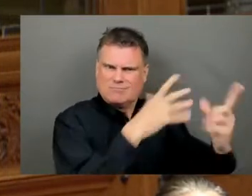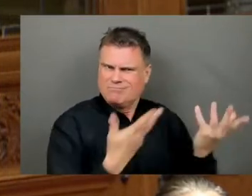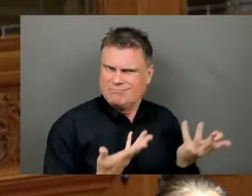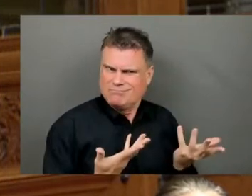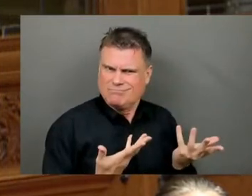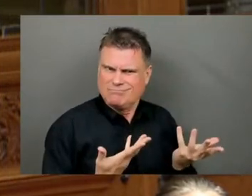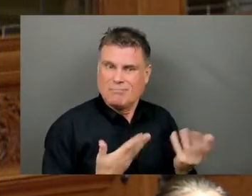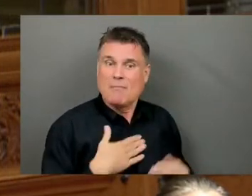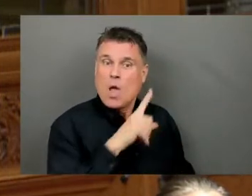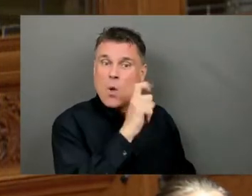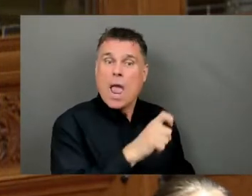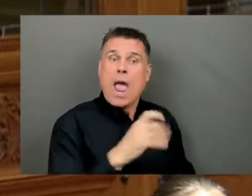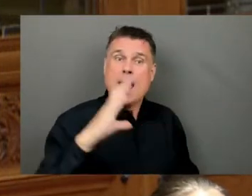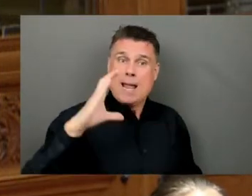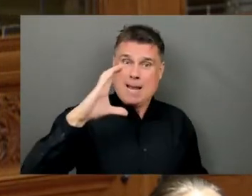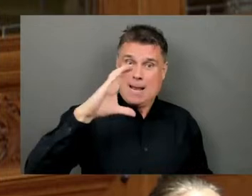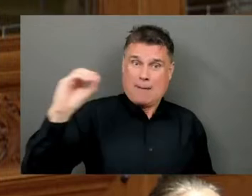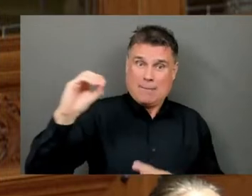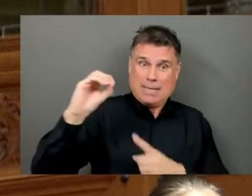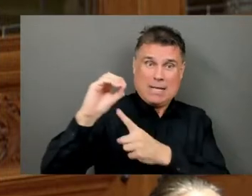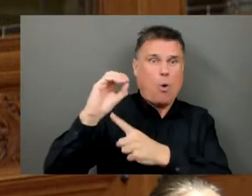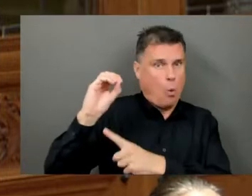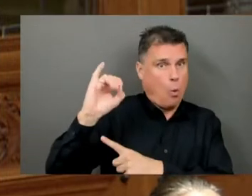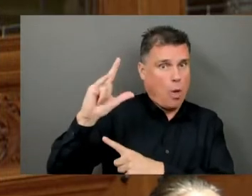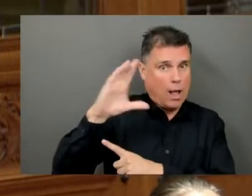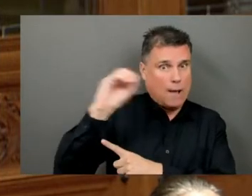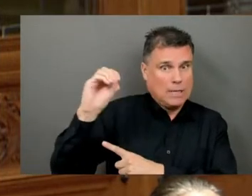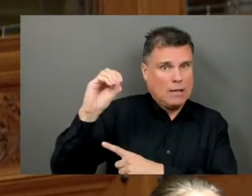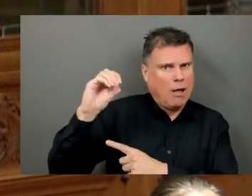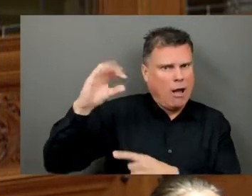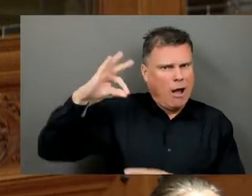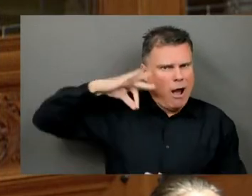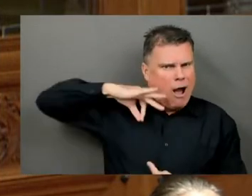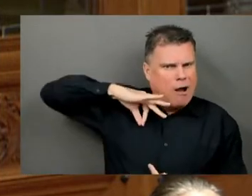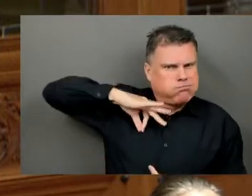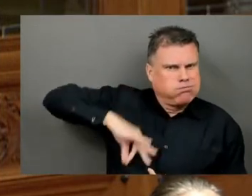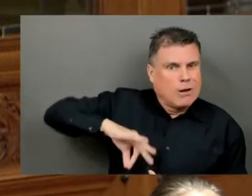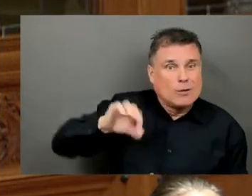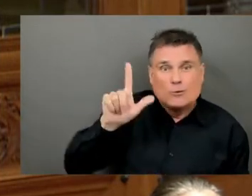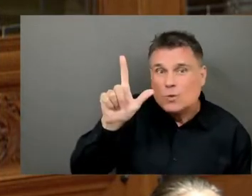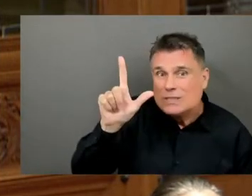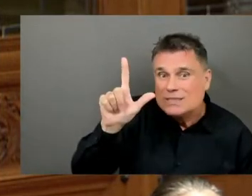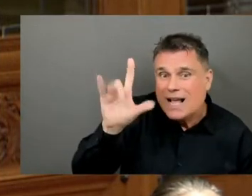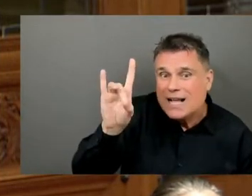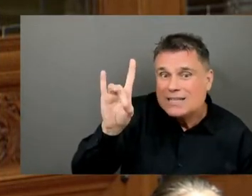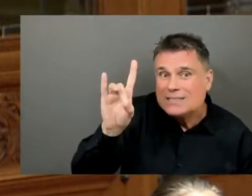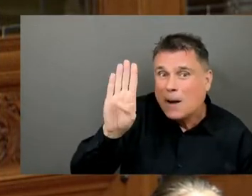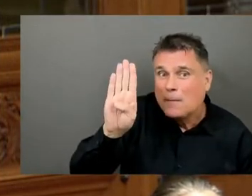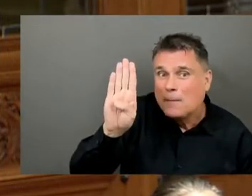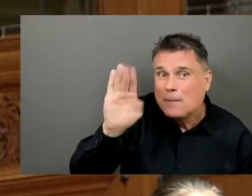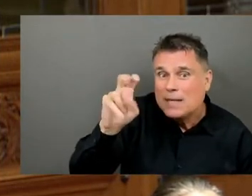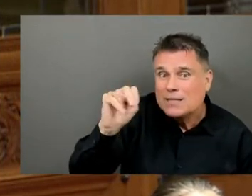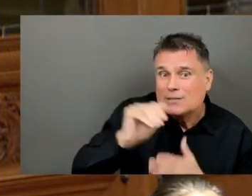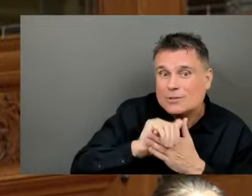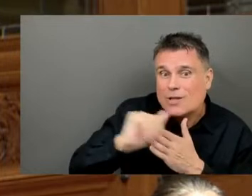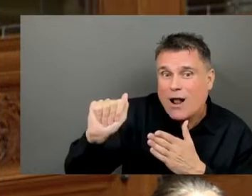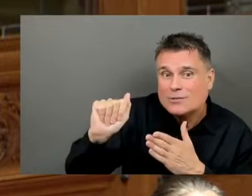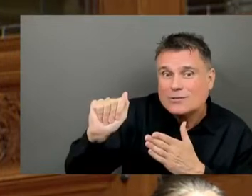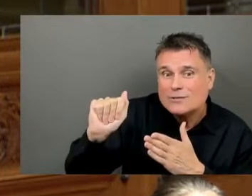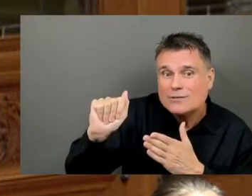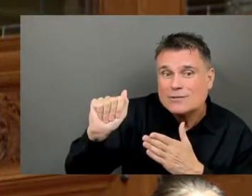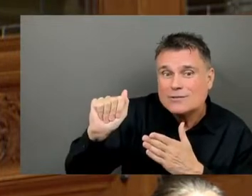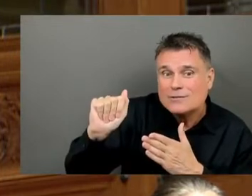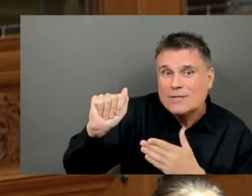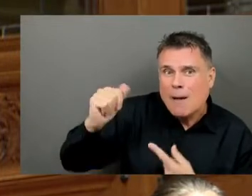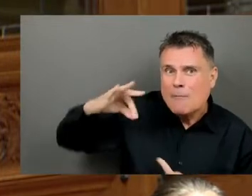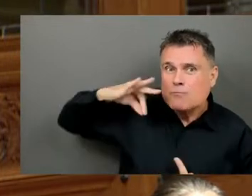in profits last year. The question I'm asking the Premier is, will he push the federal government to put